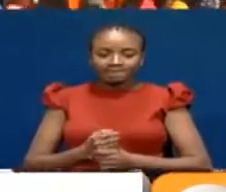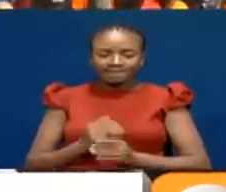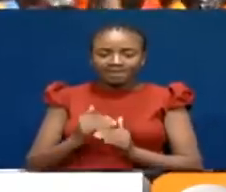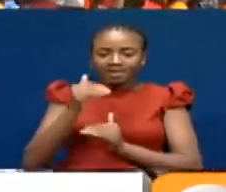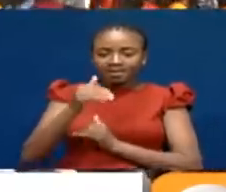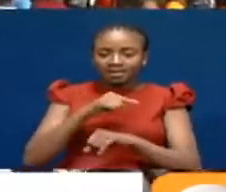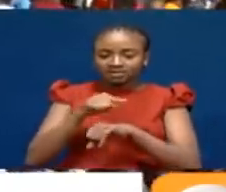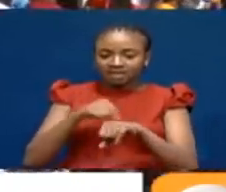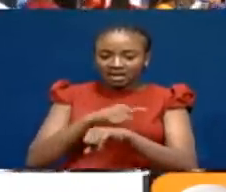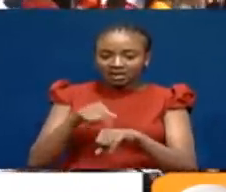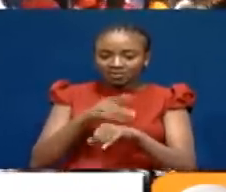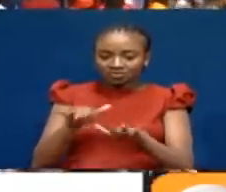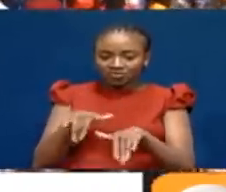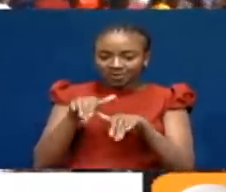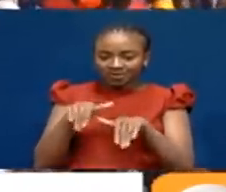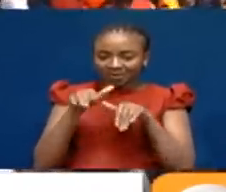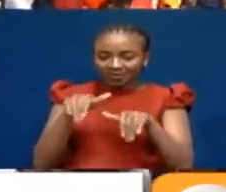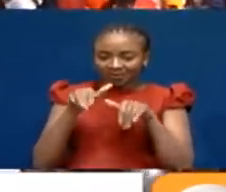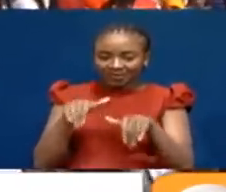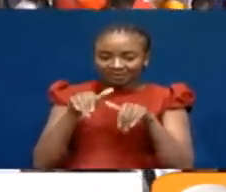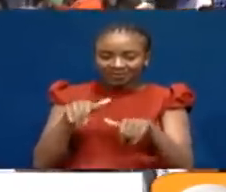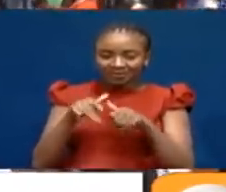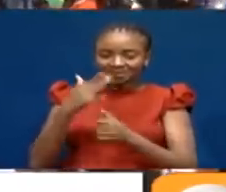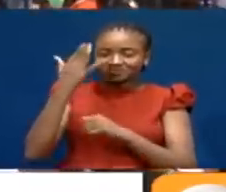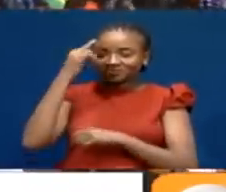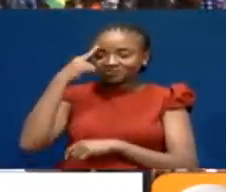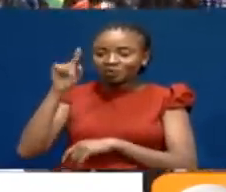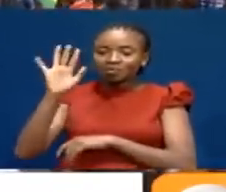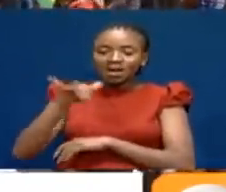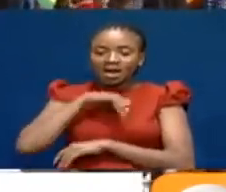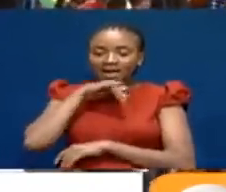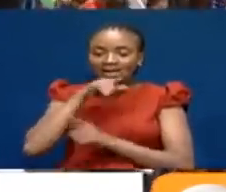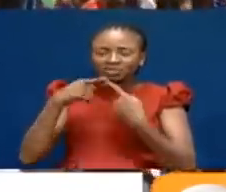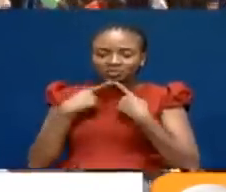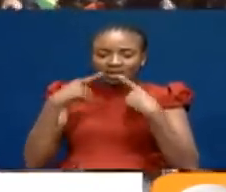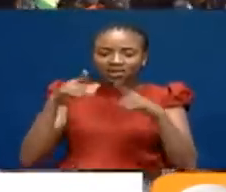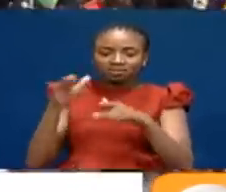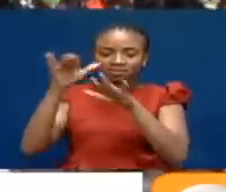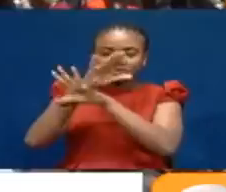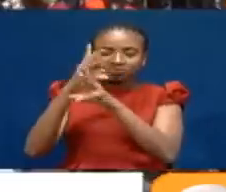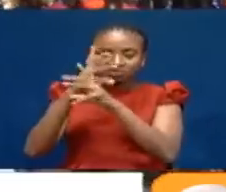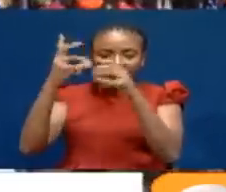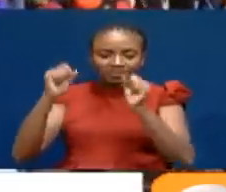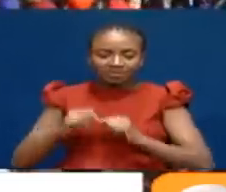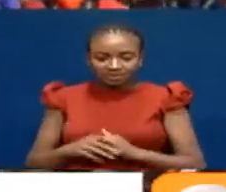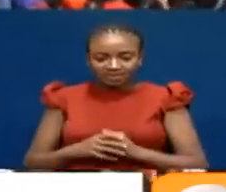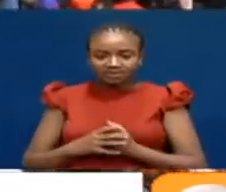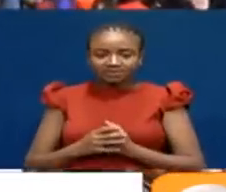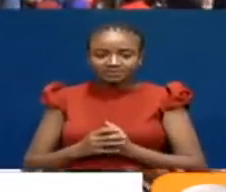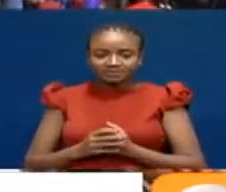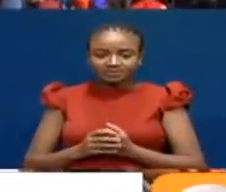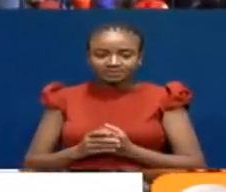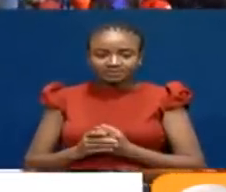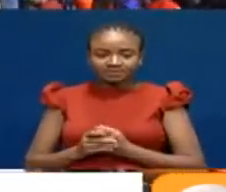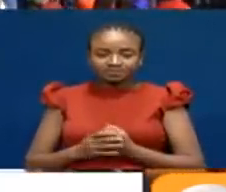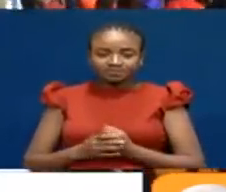The next couple of hours will no doubt be the longest hours for Azimio party leader Raila Odinga, as he is scheduled to unveil his running mate,